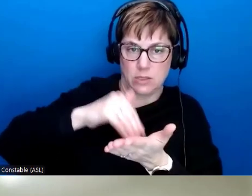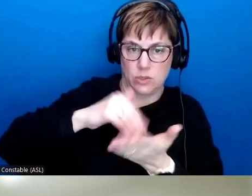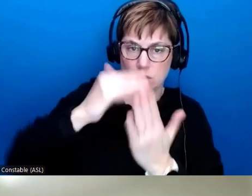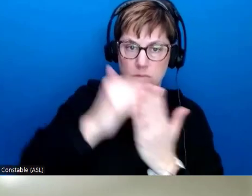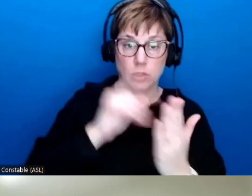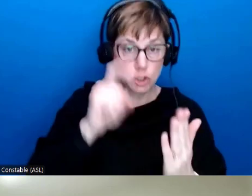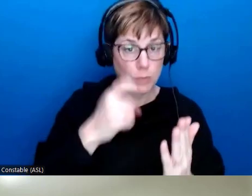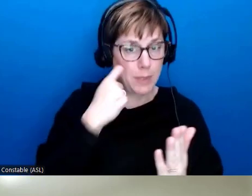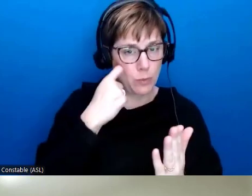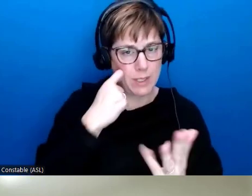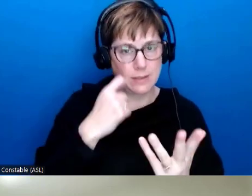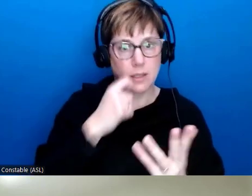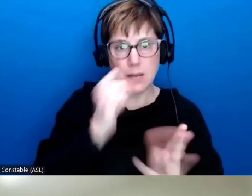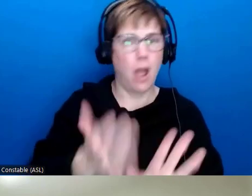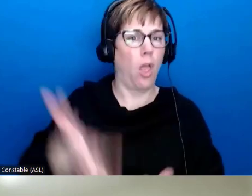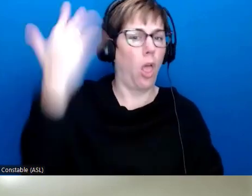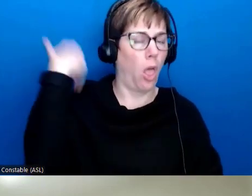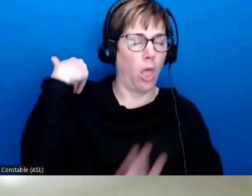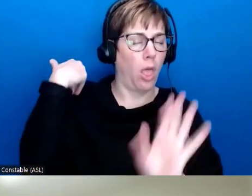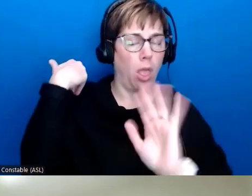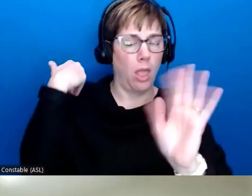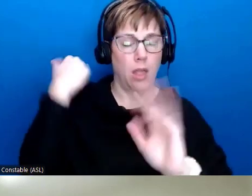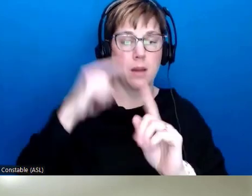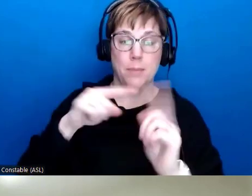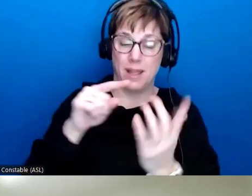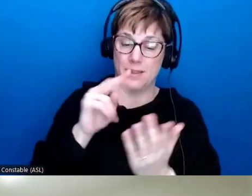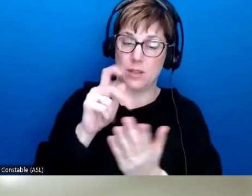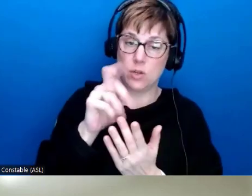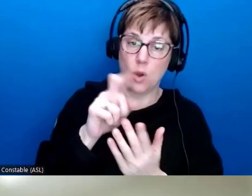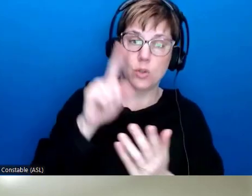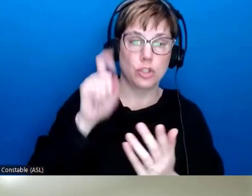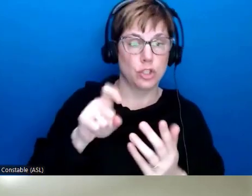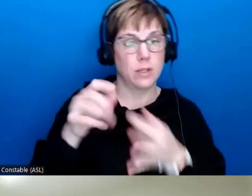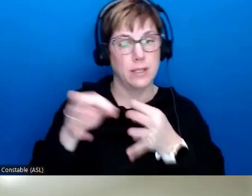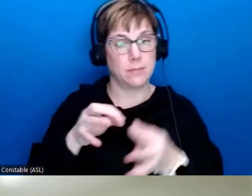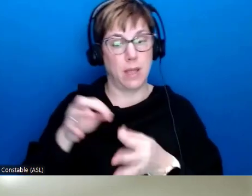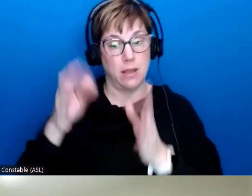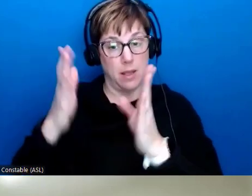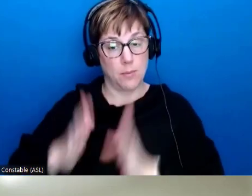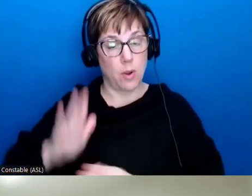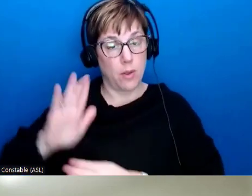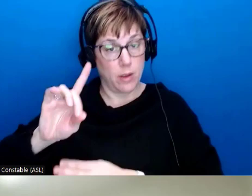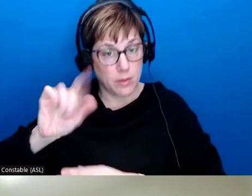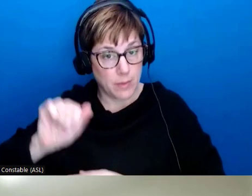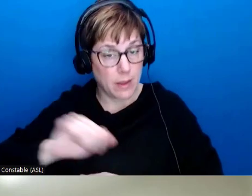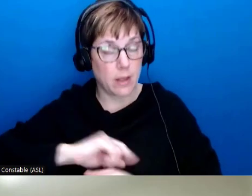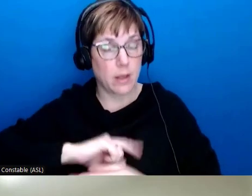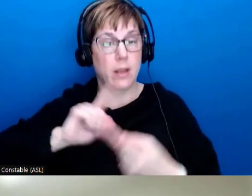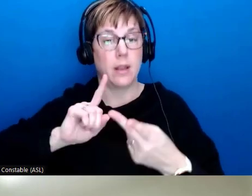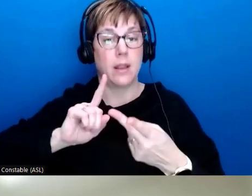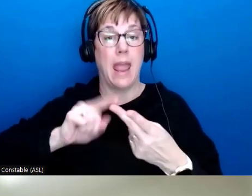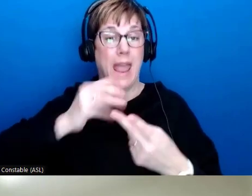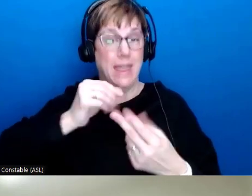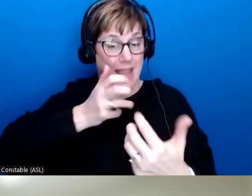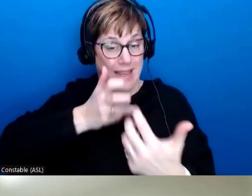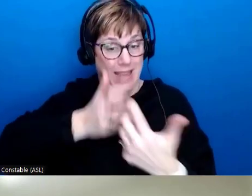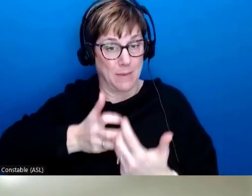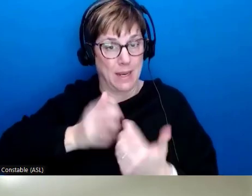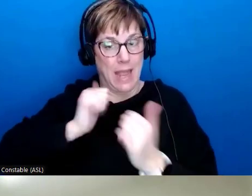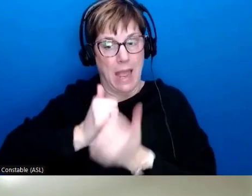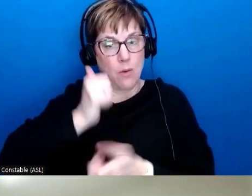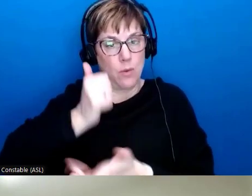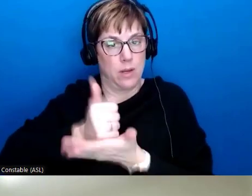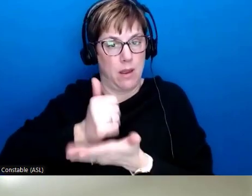explain the employee's disability and the accommodation requested, how this accommodation would help the